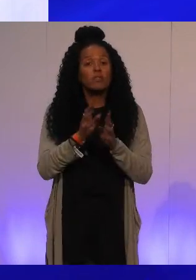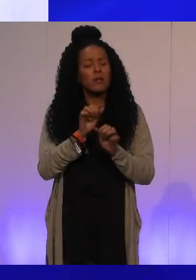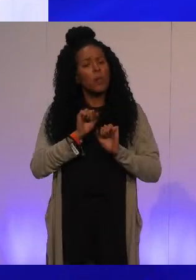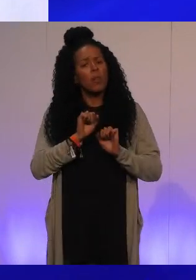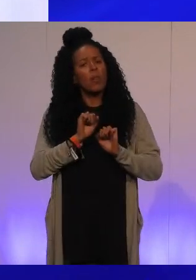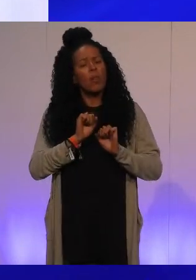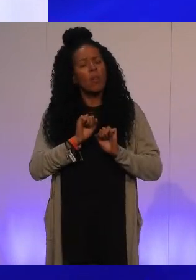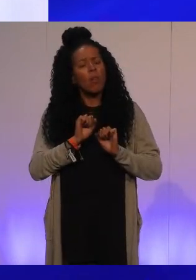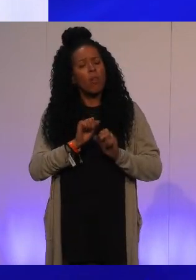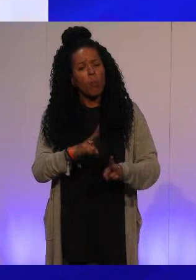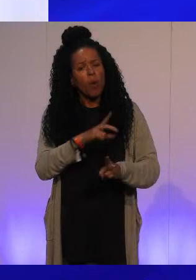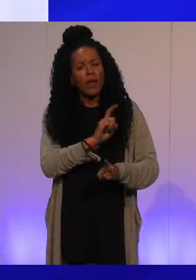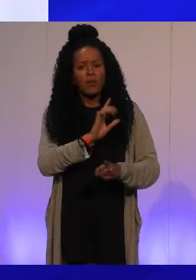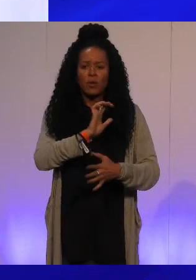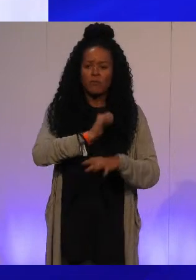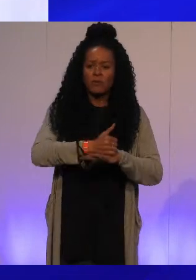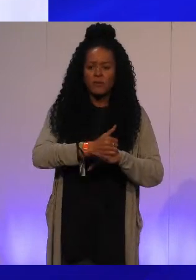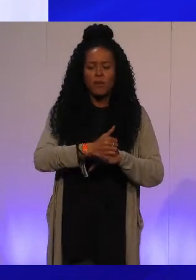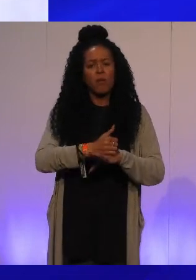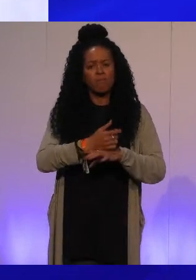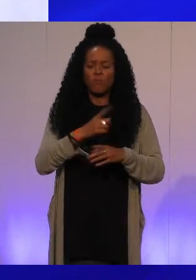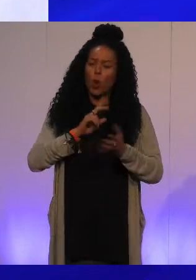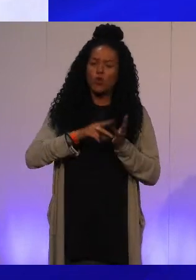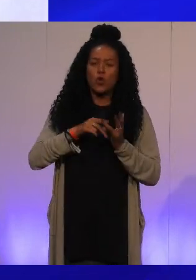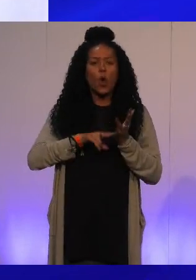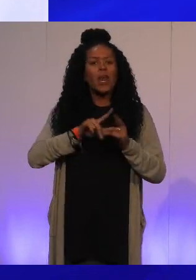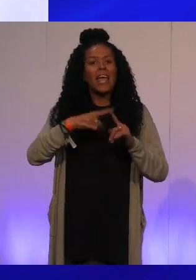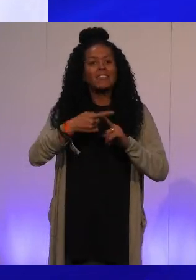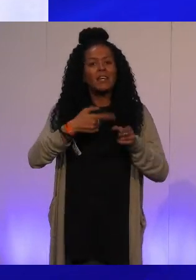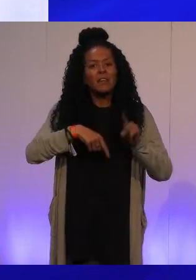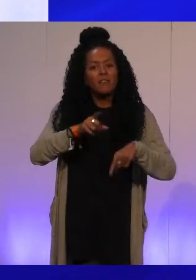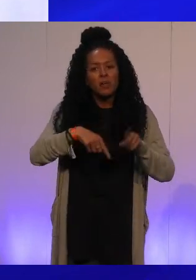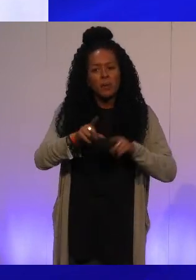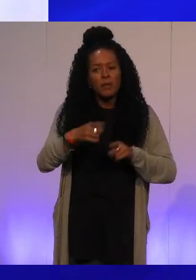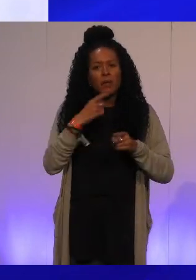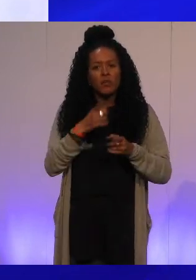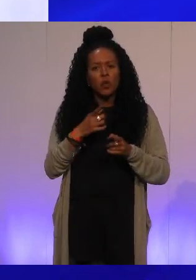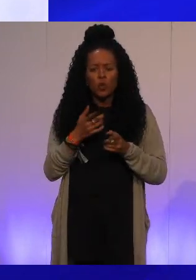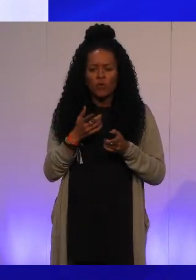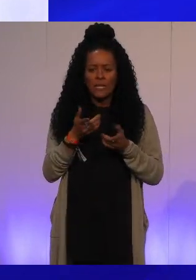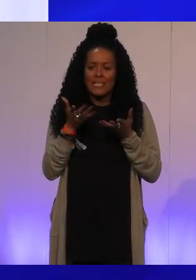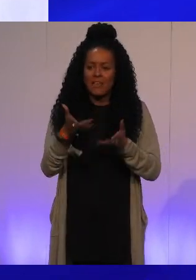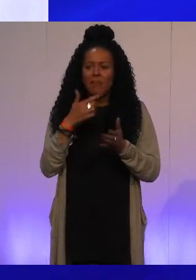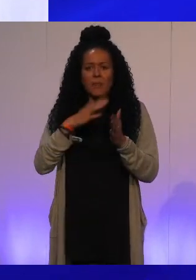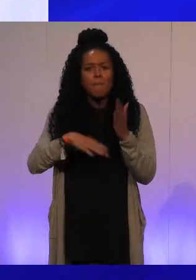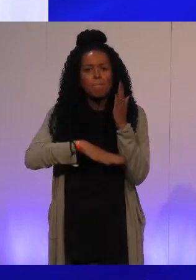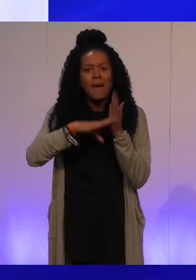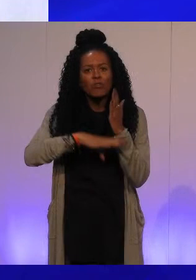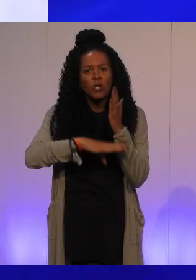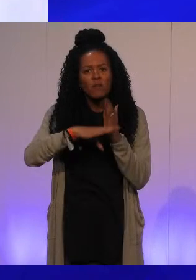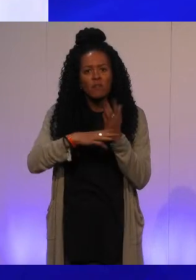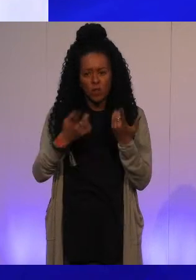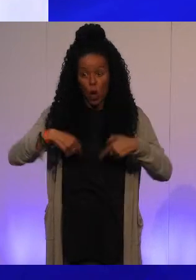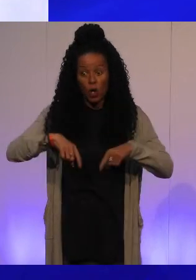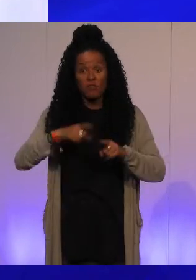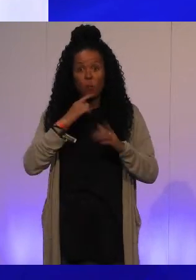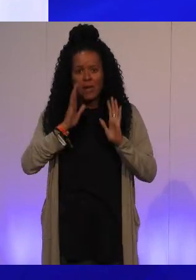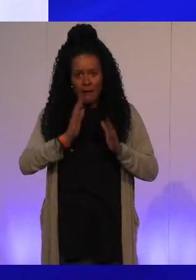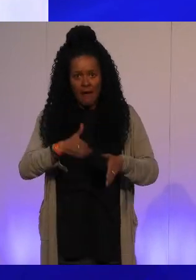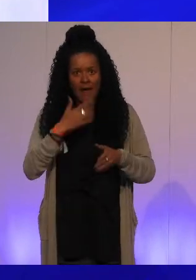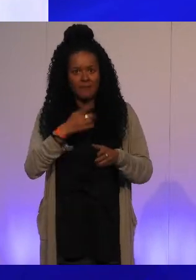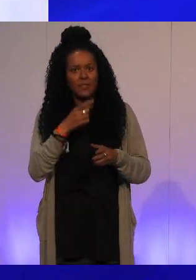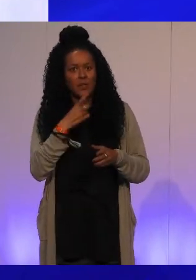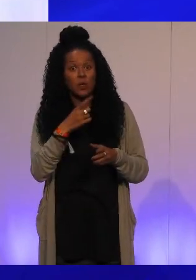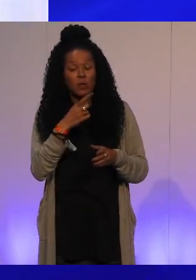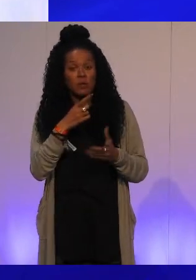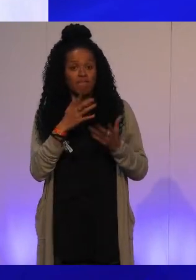out for the non-executive directors a series of kind of success measures. You put us on notice of the things that you're going to